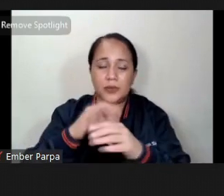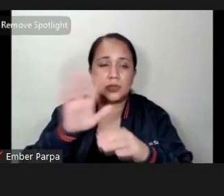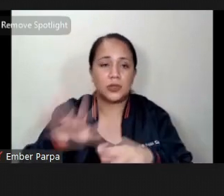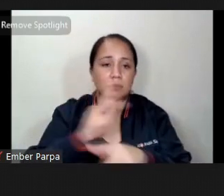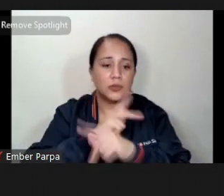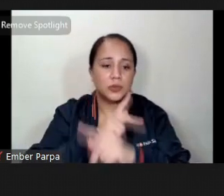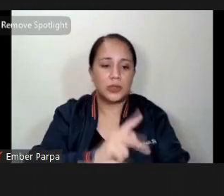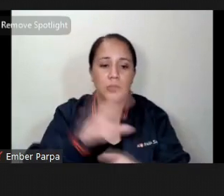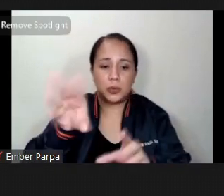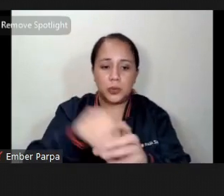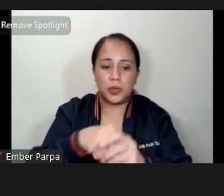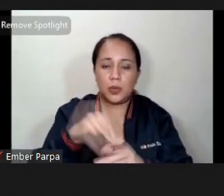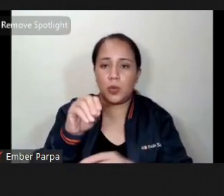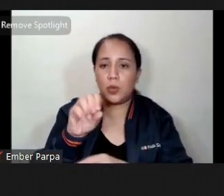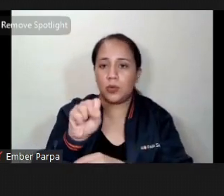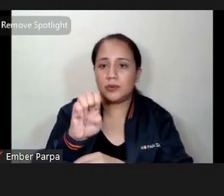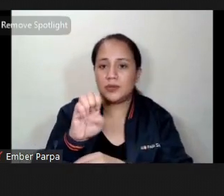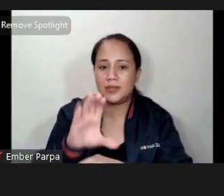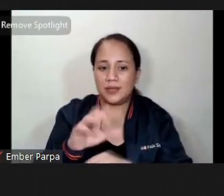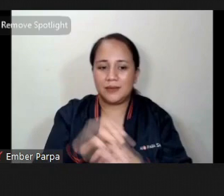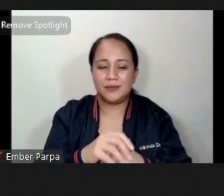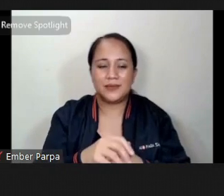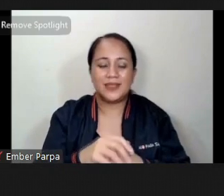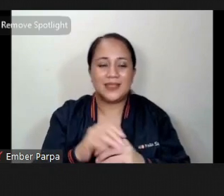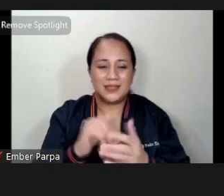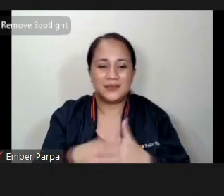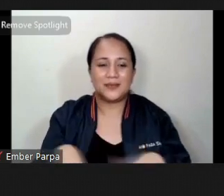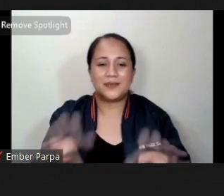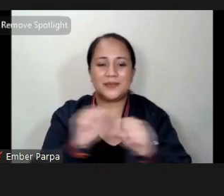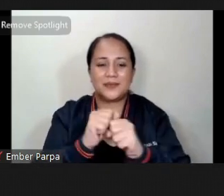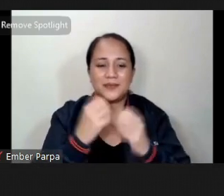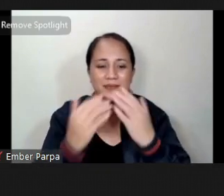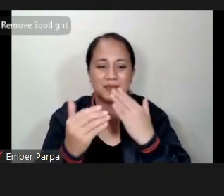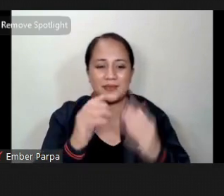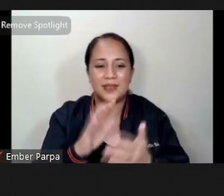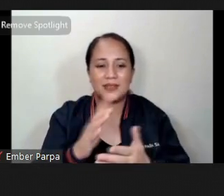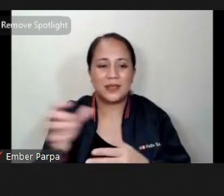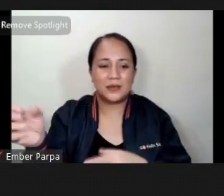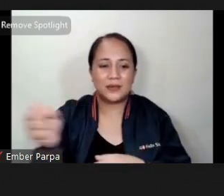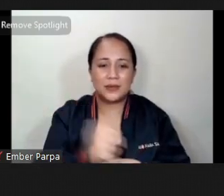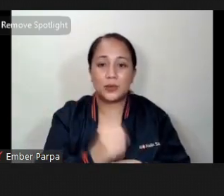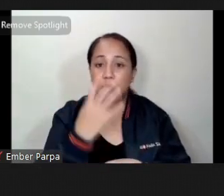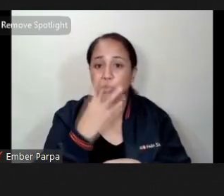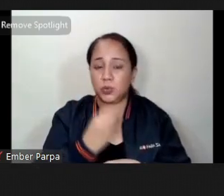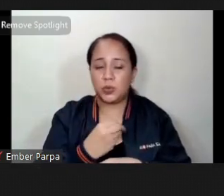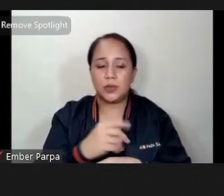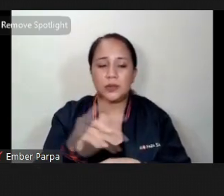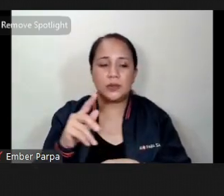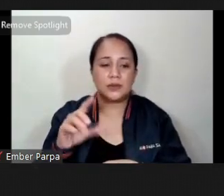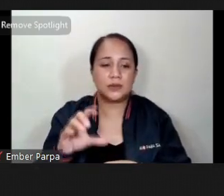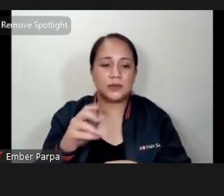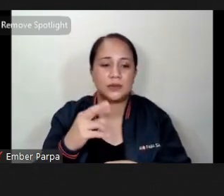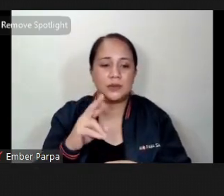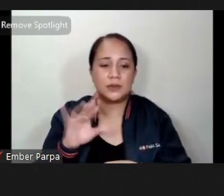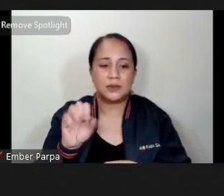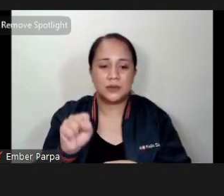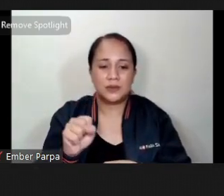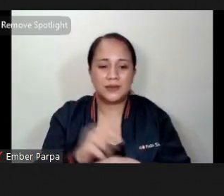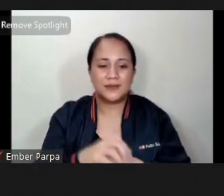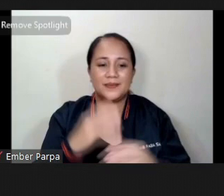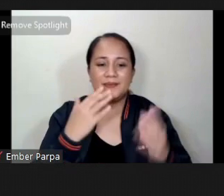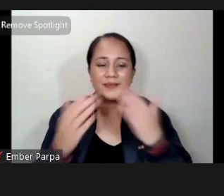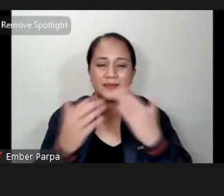protection including OSEC. Yun lamang po, maraming salamat at tawagin naman po natin si Kuya Christian. Thank you,